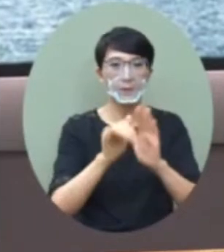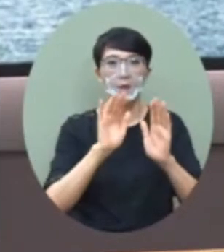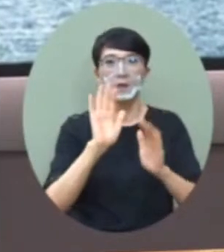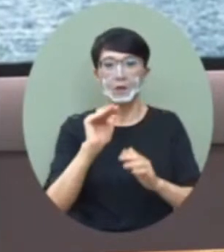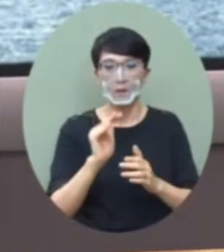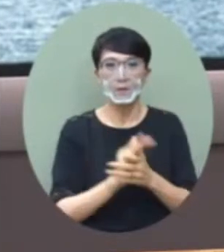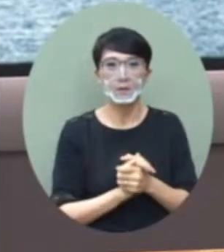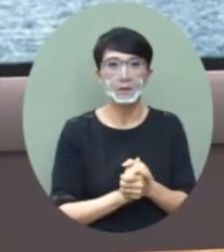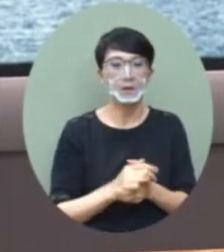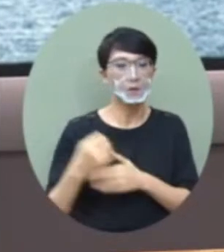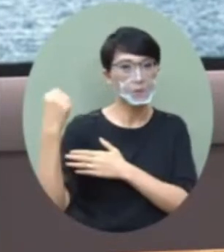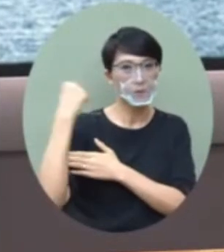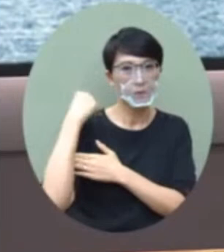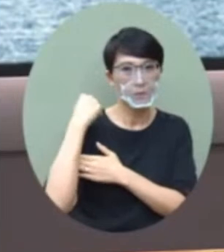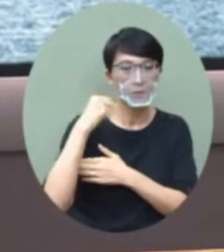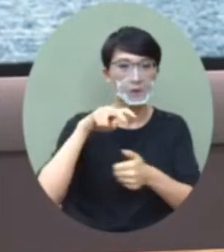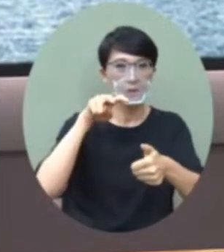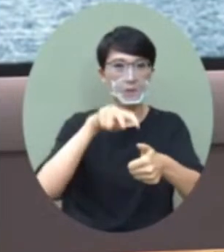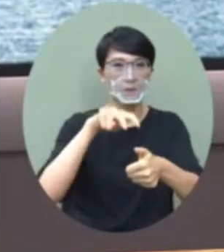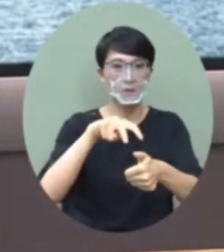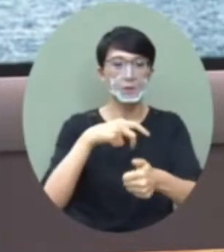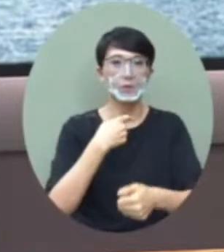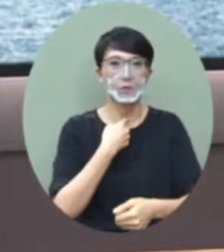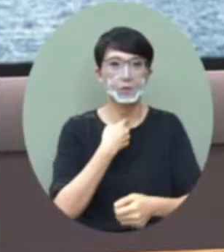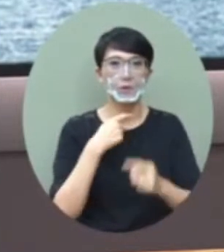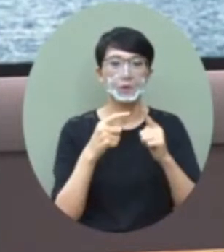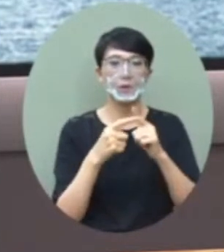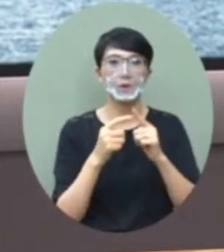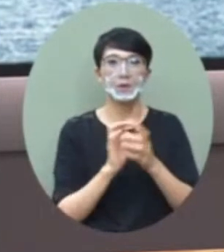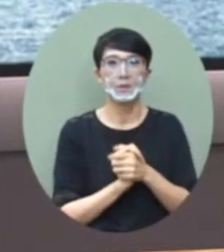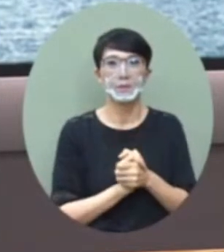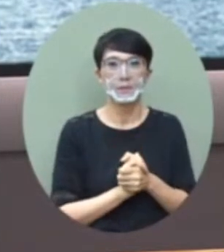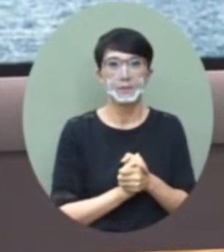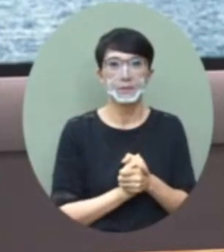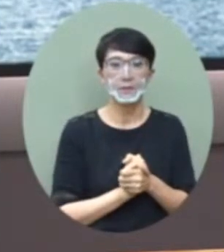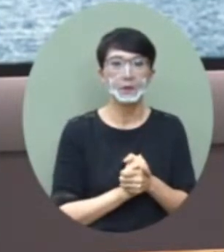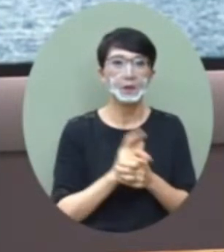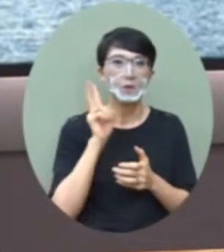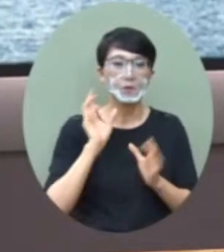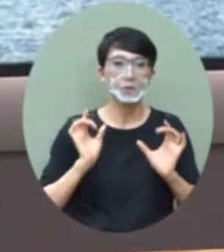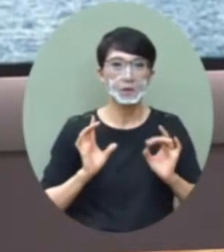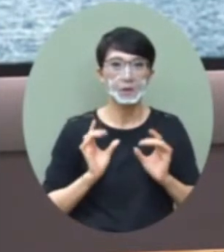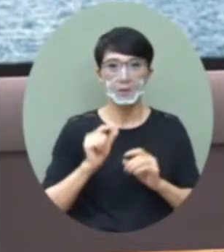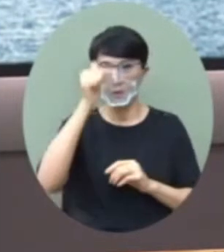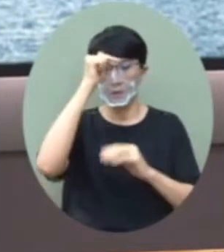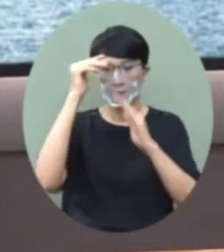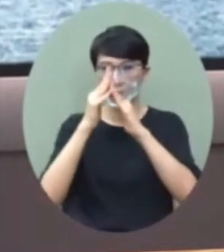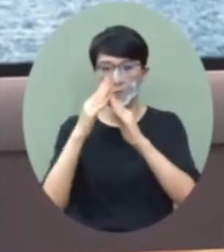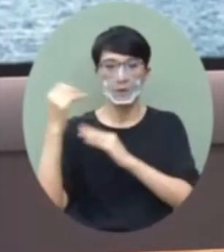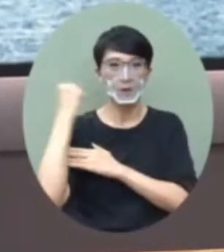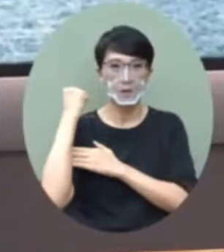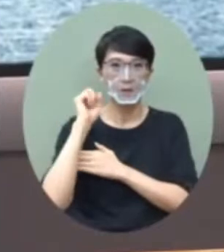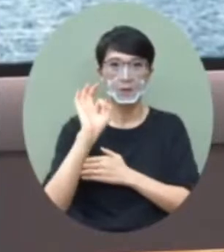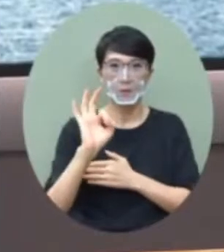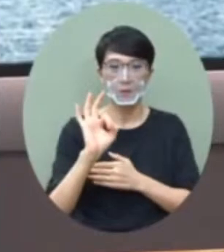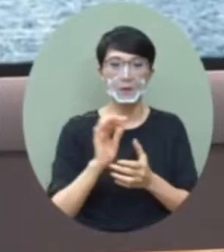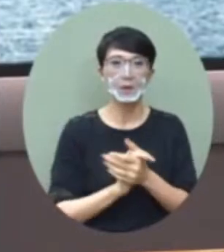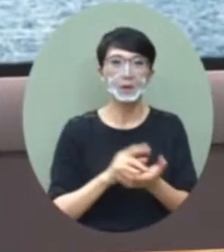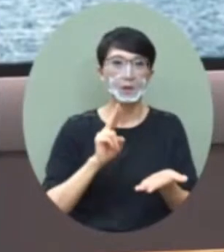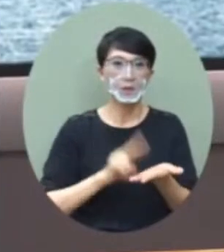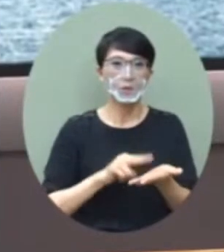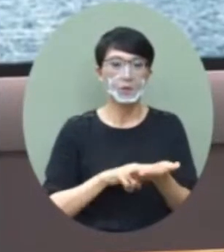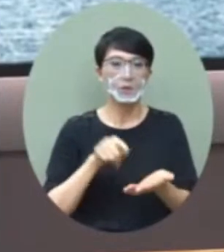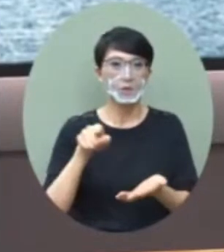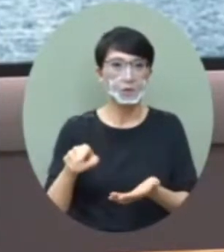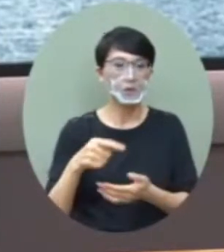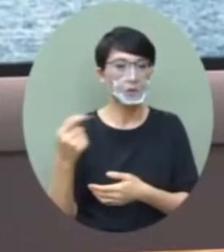including patients with urgent needs or COVID patients. I see that